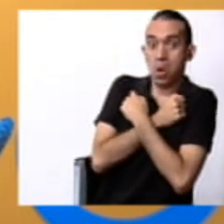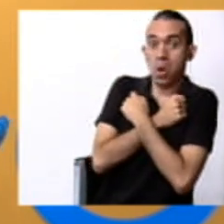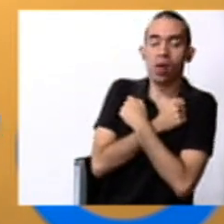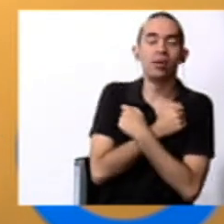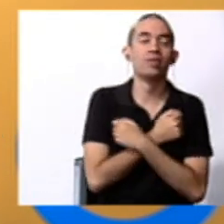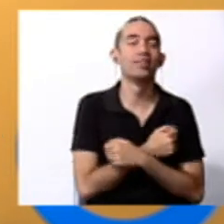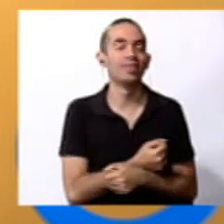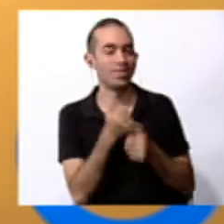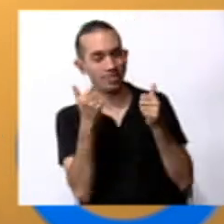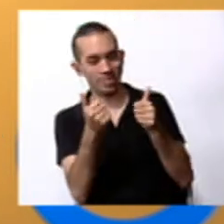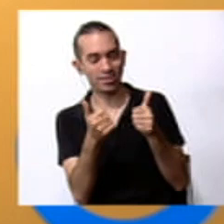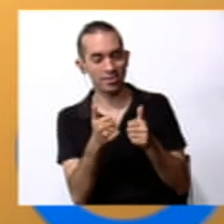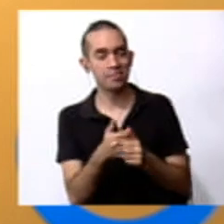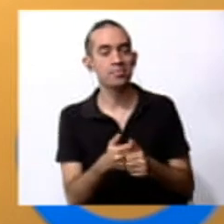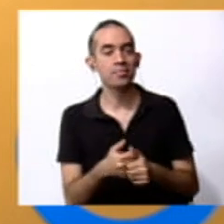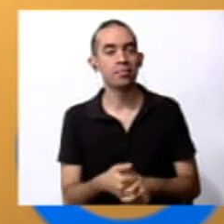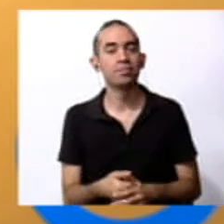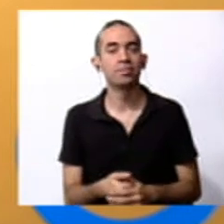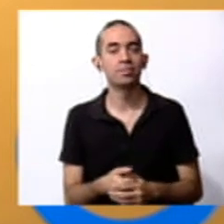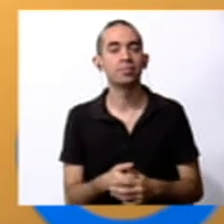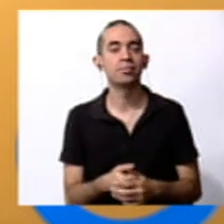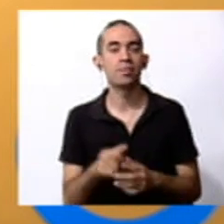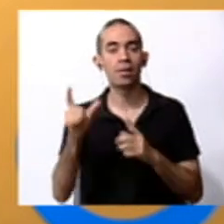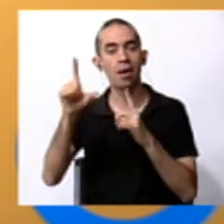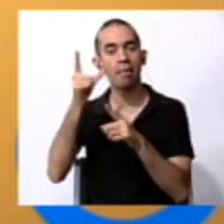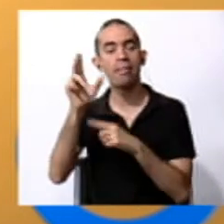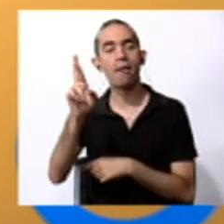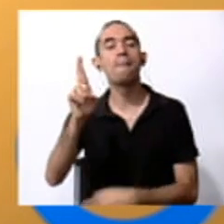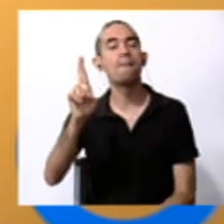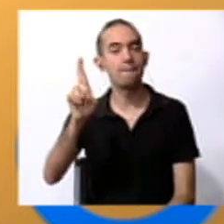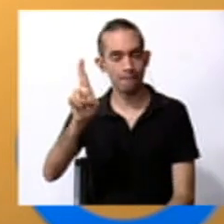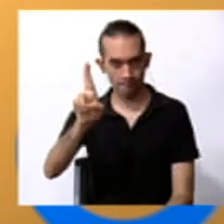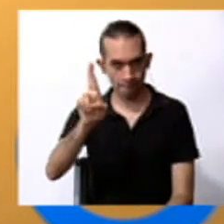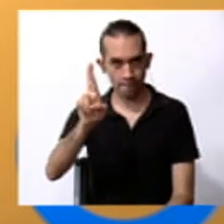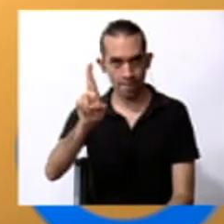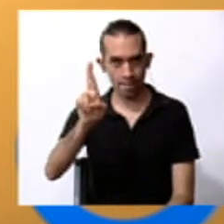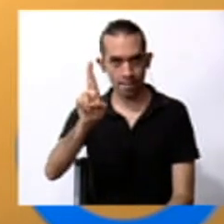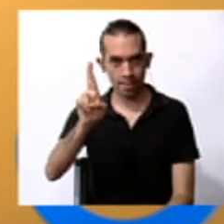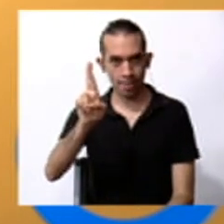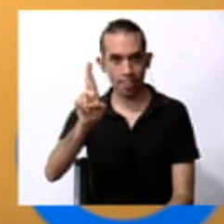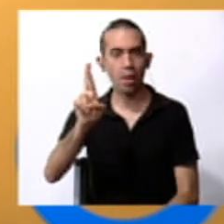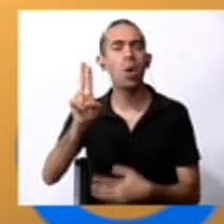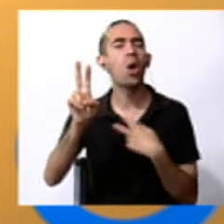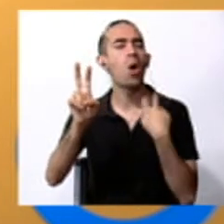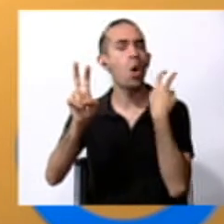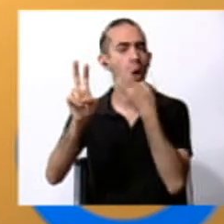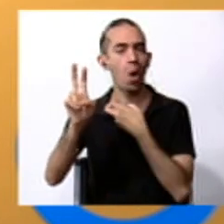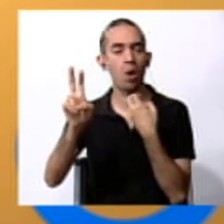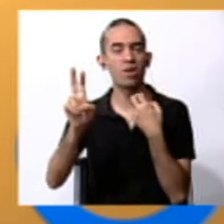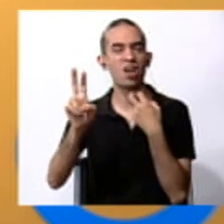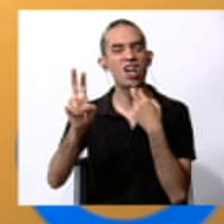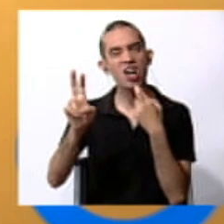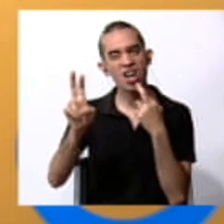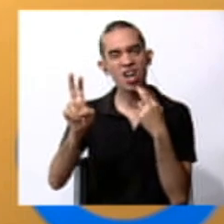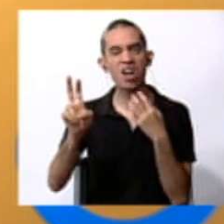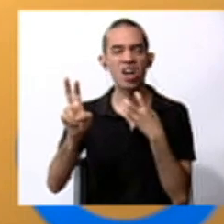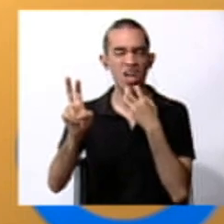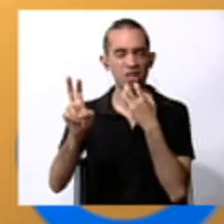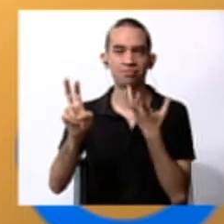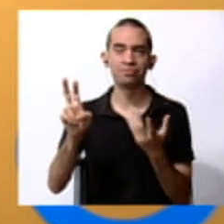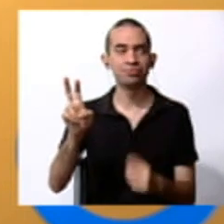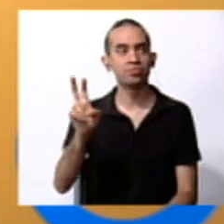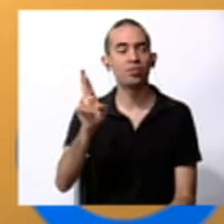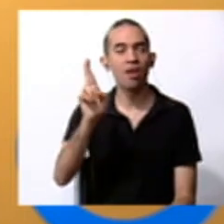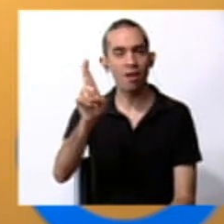good. This letter, Zoe, it's called R. And it is pronounced R, R.